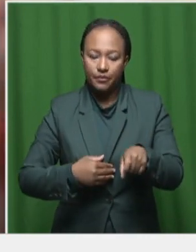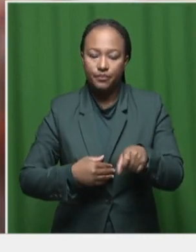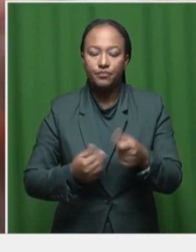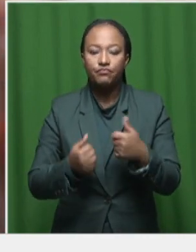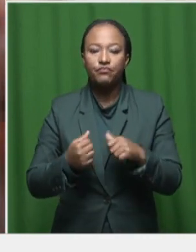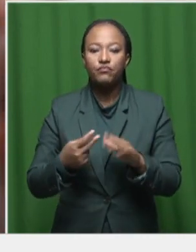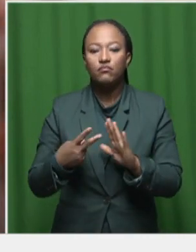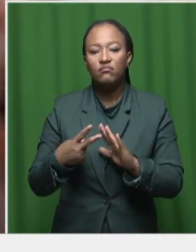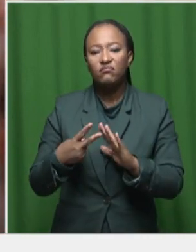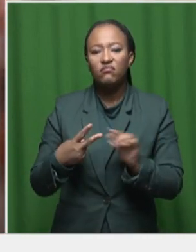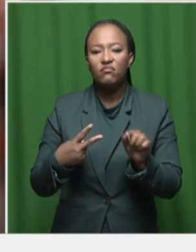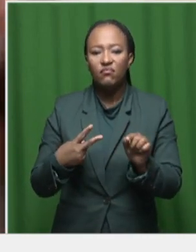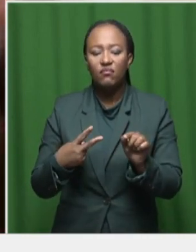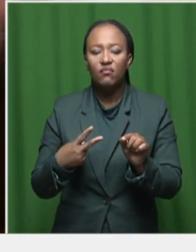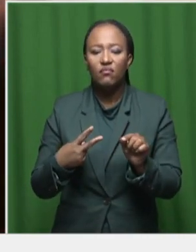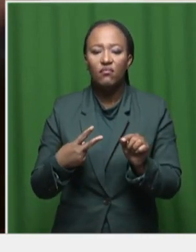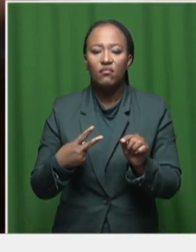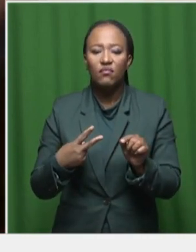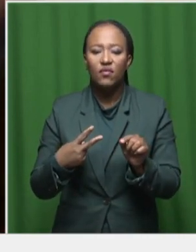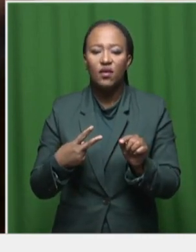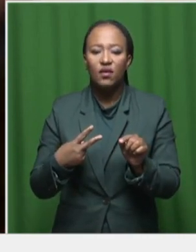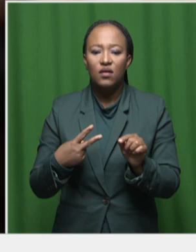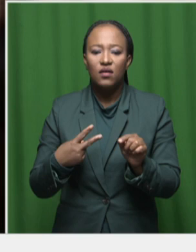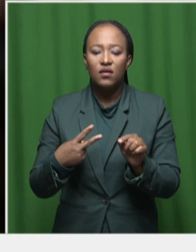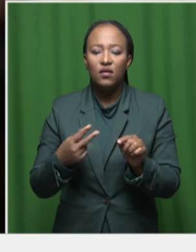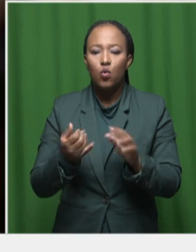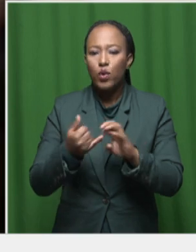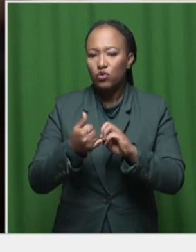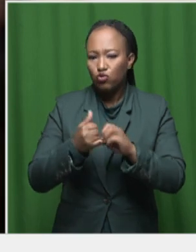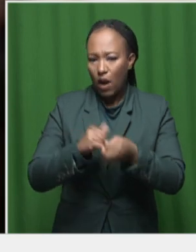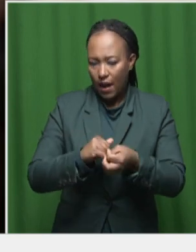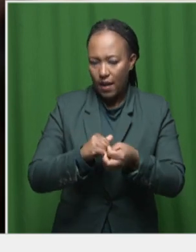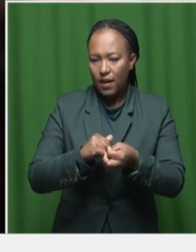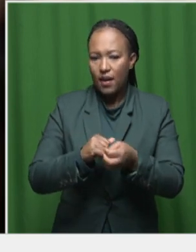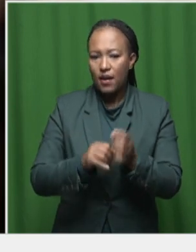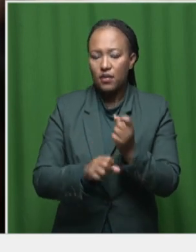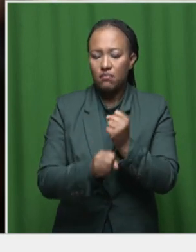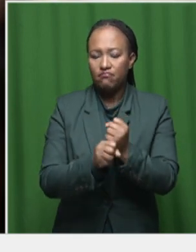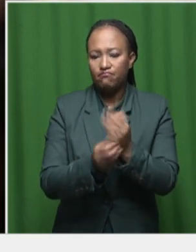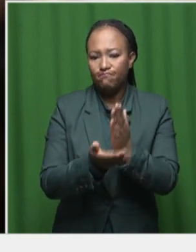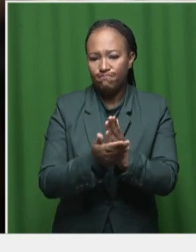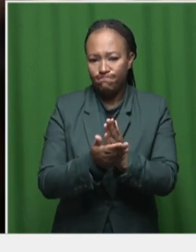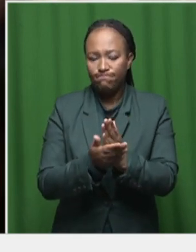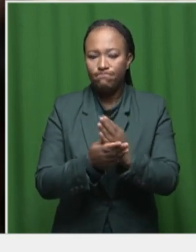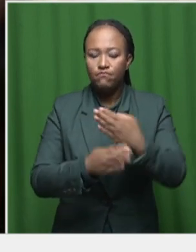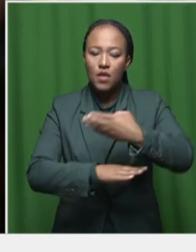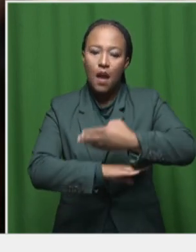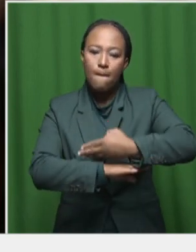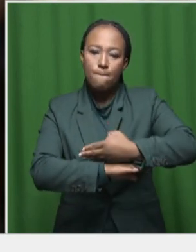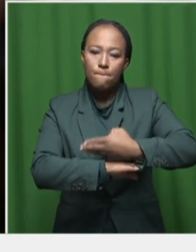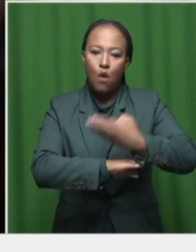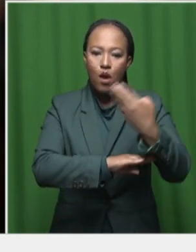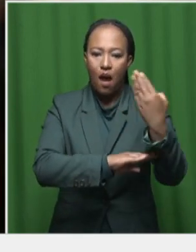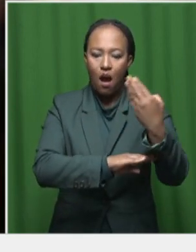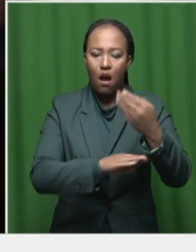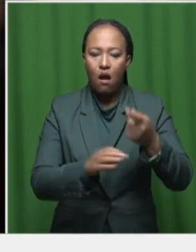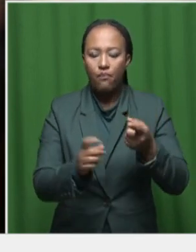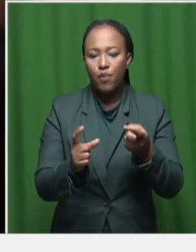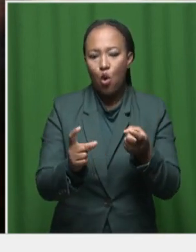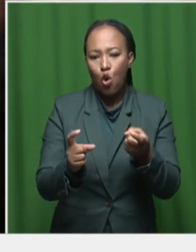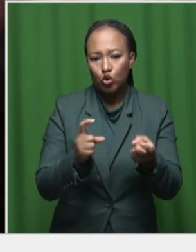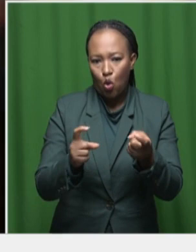secondly, we are trying to make sure that we have a proper border control movement to